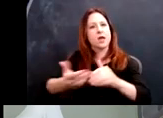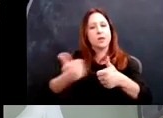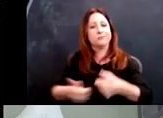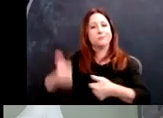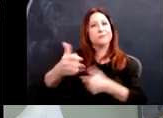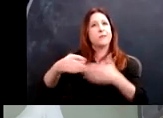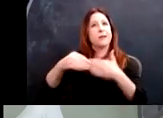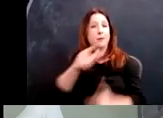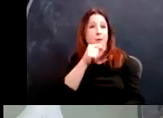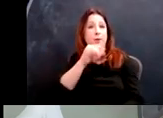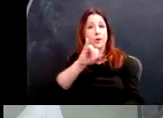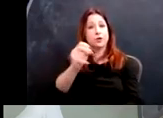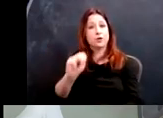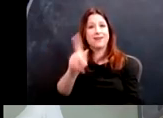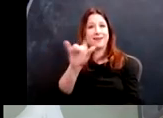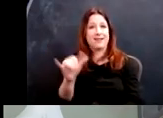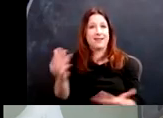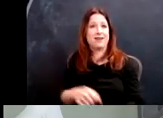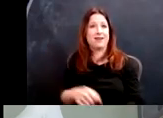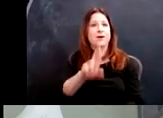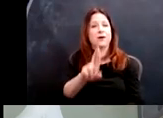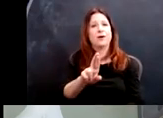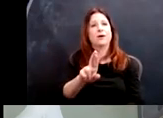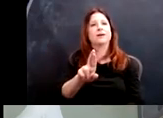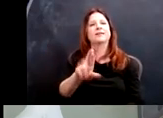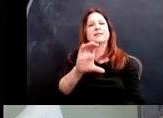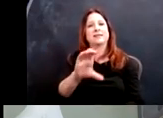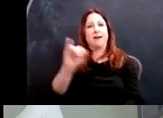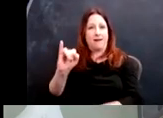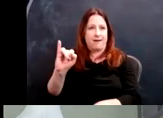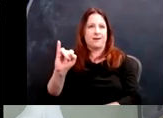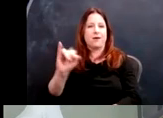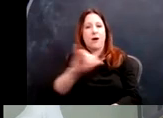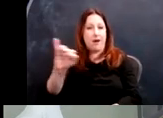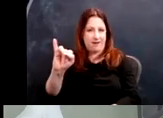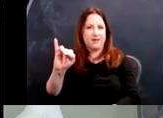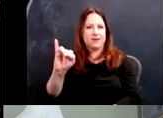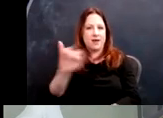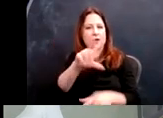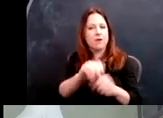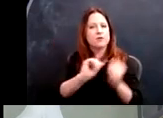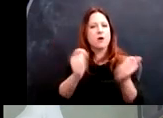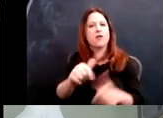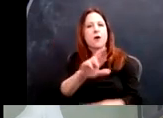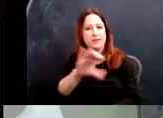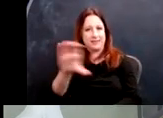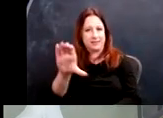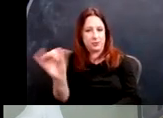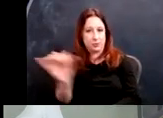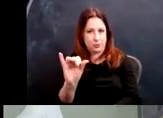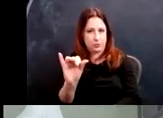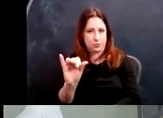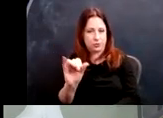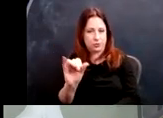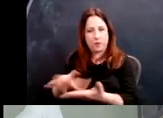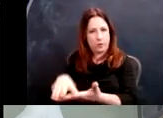Kelly here, and at the Recovery Research Institute, and it's going to be a collaboration statewide with all the RCCs, which is very exciting. And we hope to be sharing our lessons